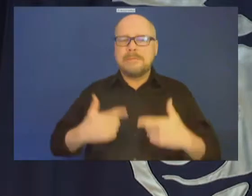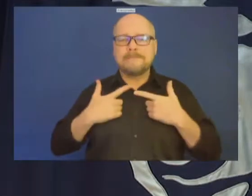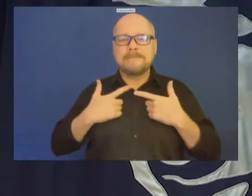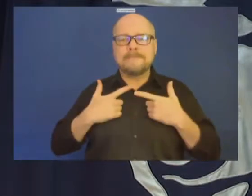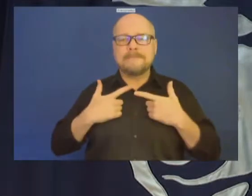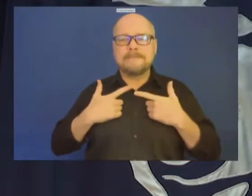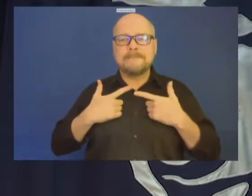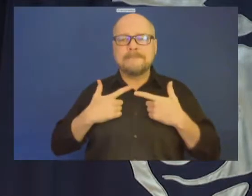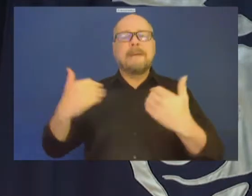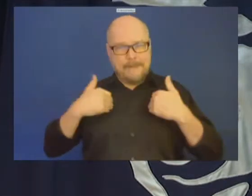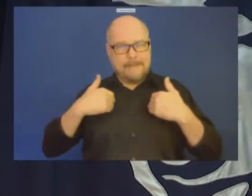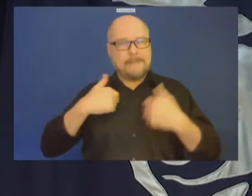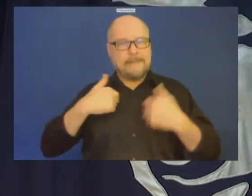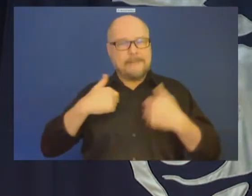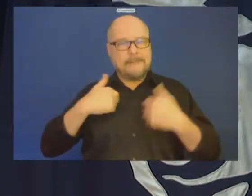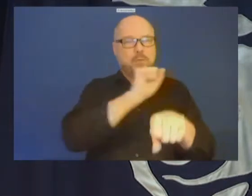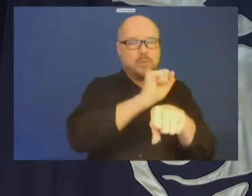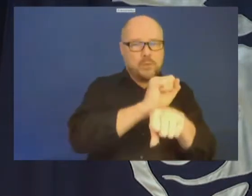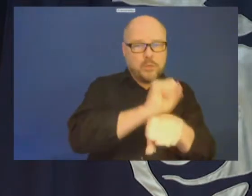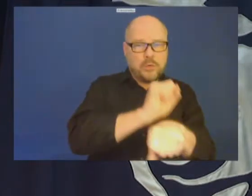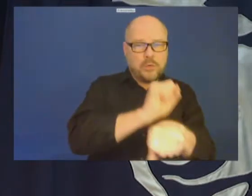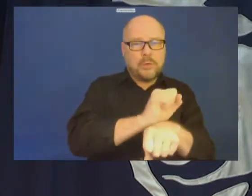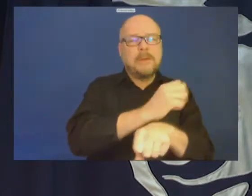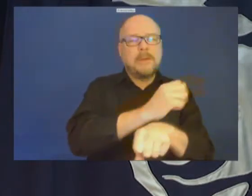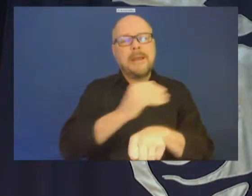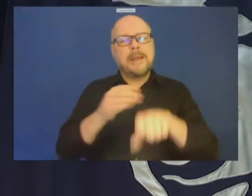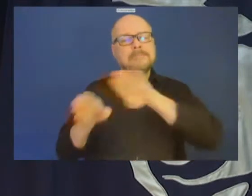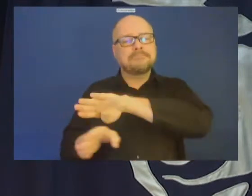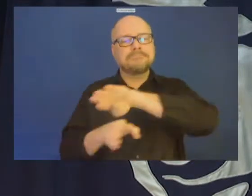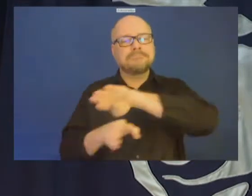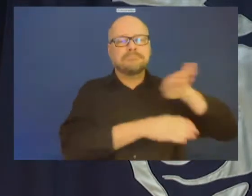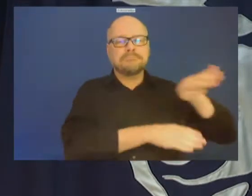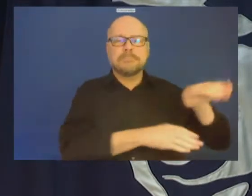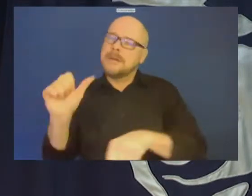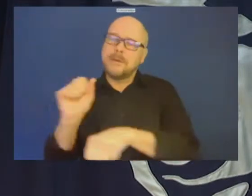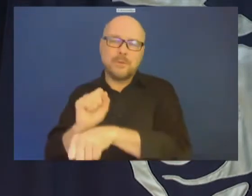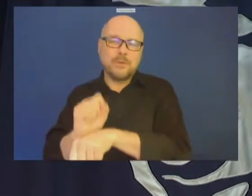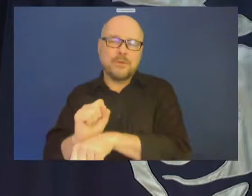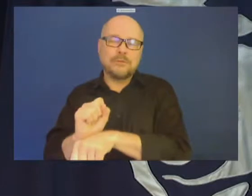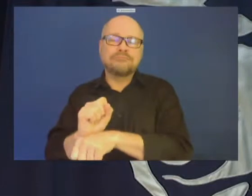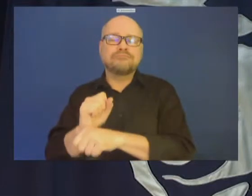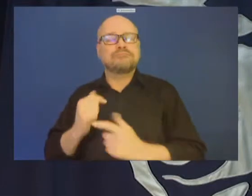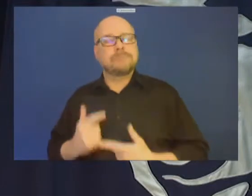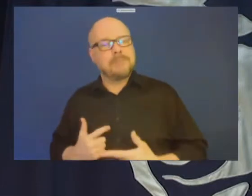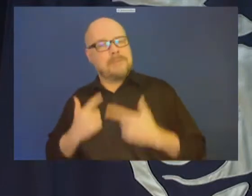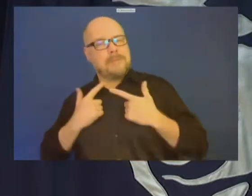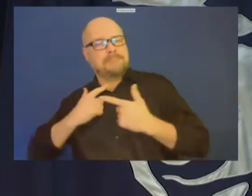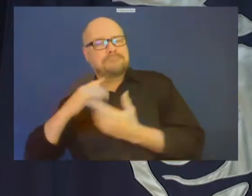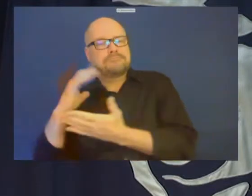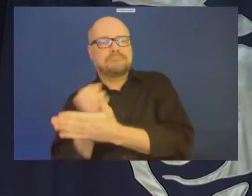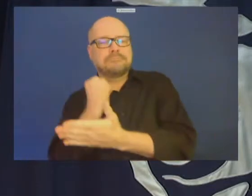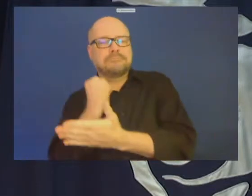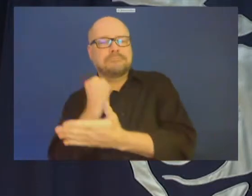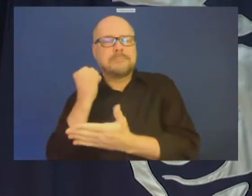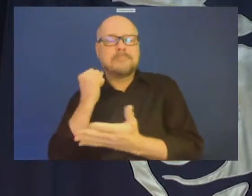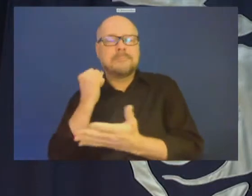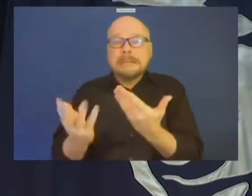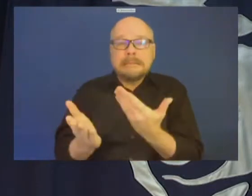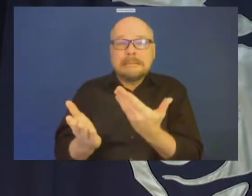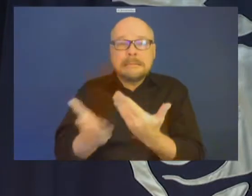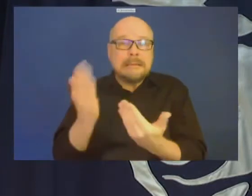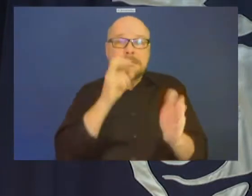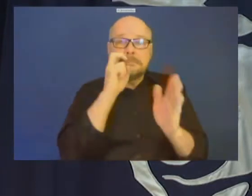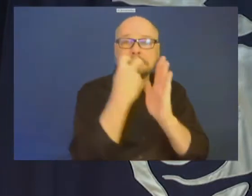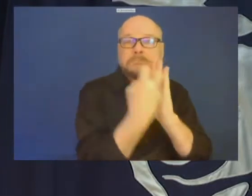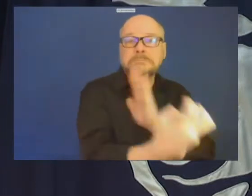It's easy to be caught up in the task at hand and the profession and the things that you might see and do while